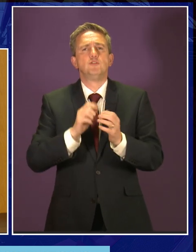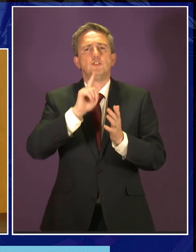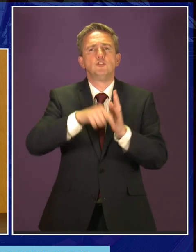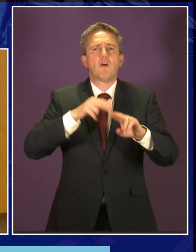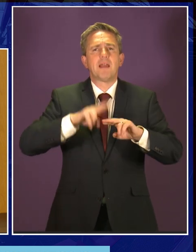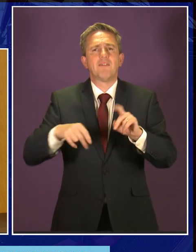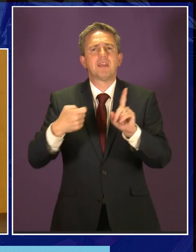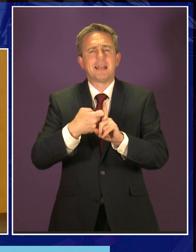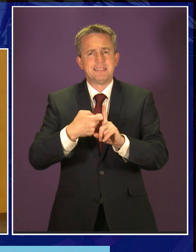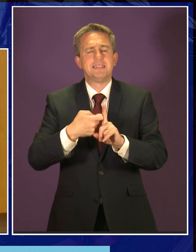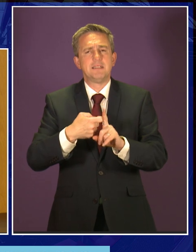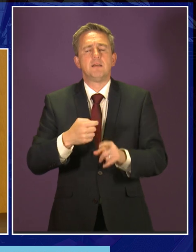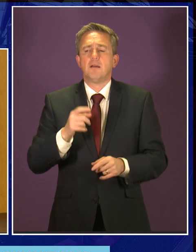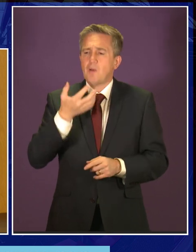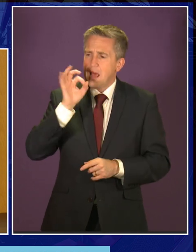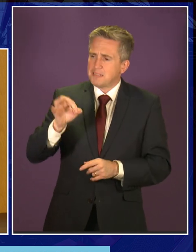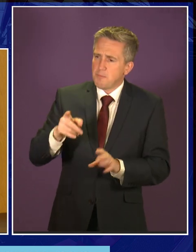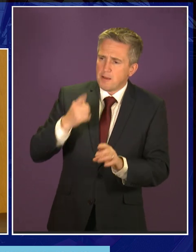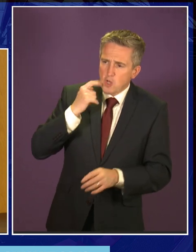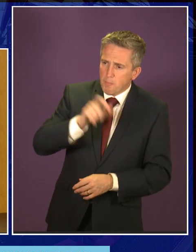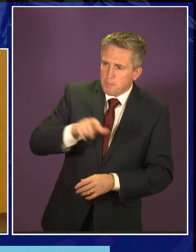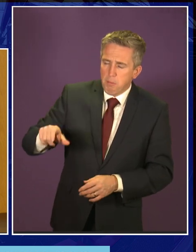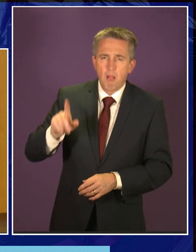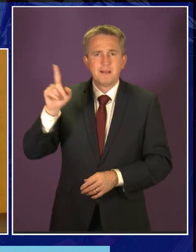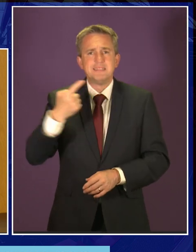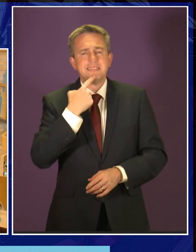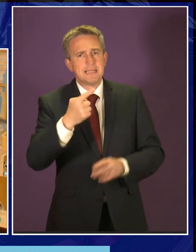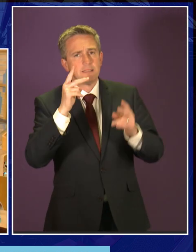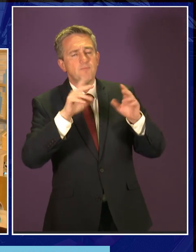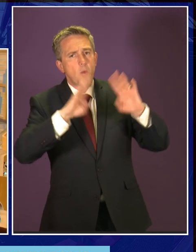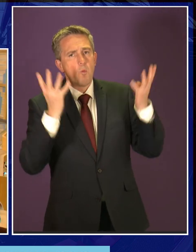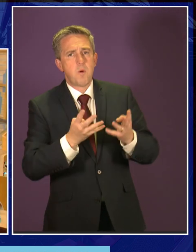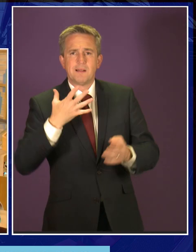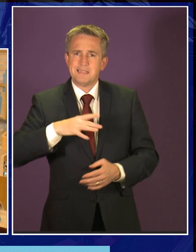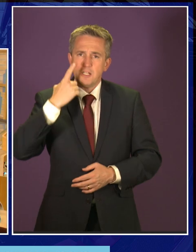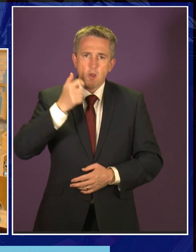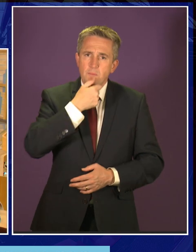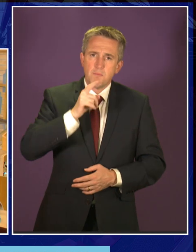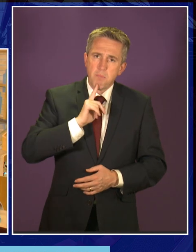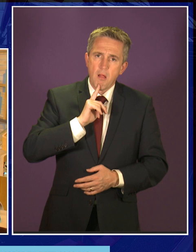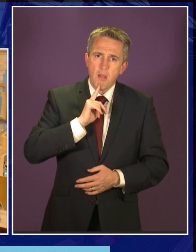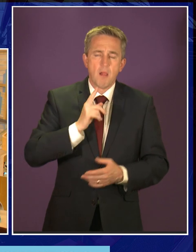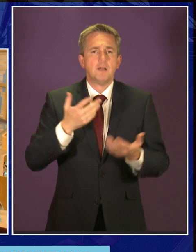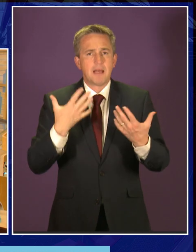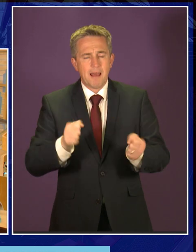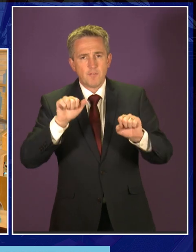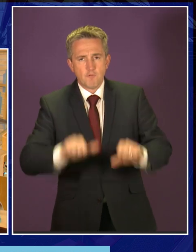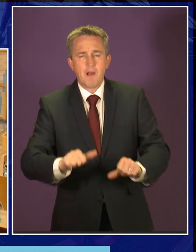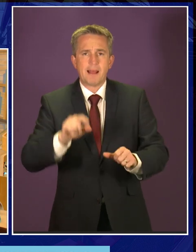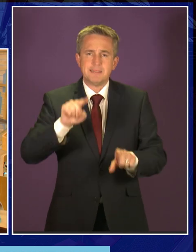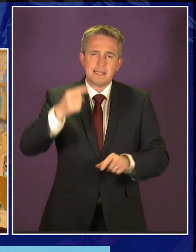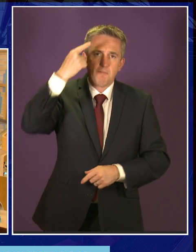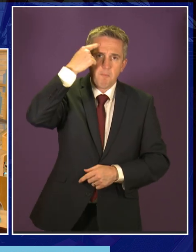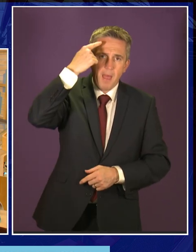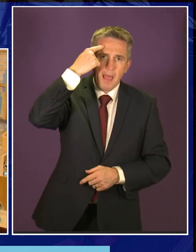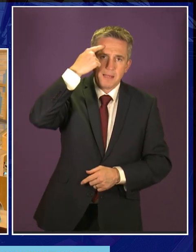value of youth, Mr. Kennedy said, "The world demands the qualities of youth, not a time of life, but a state of mind, a